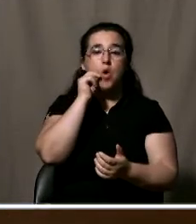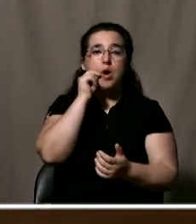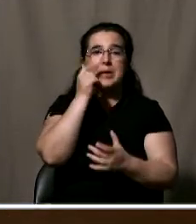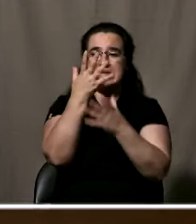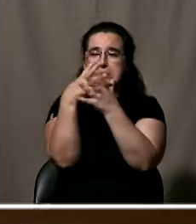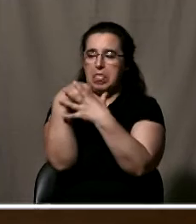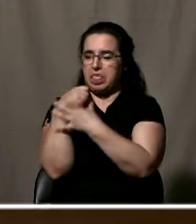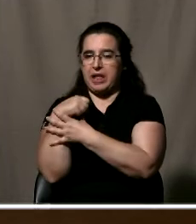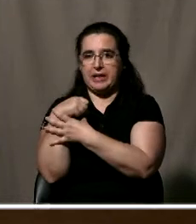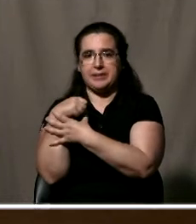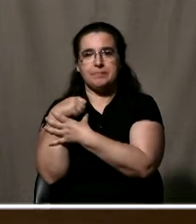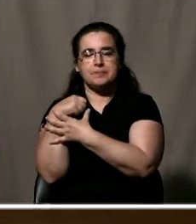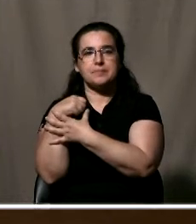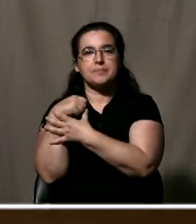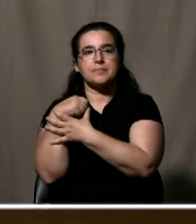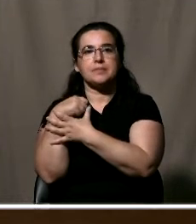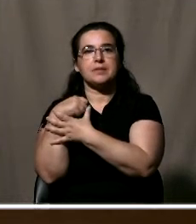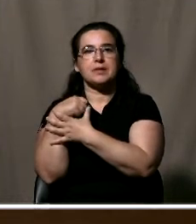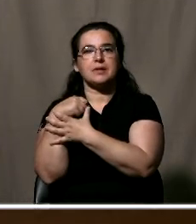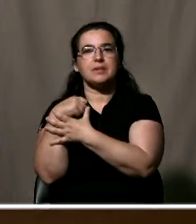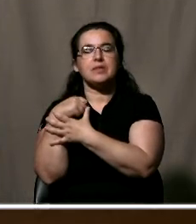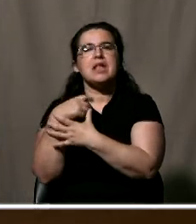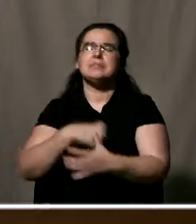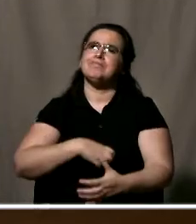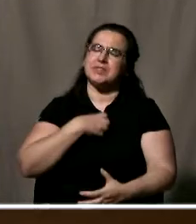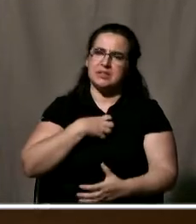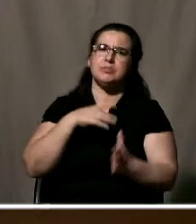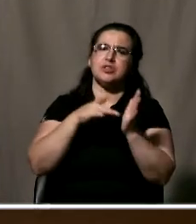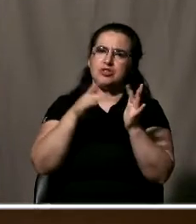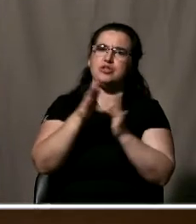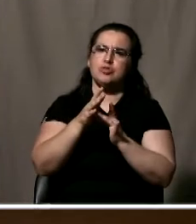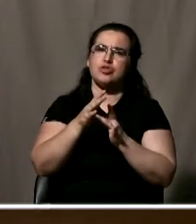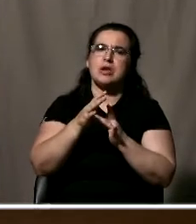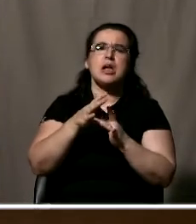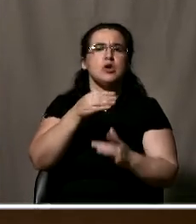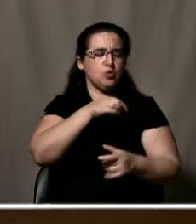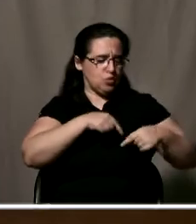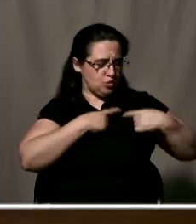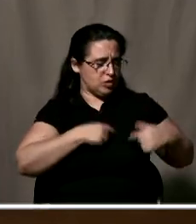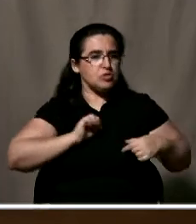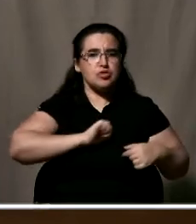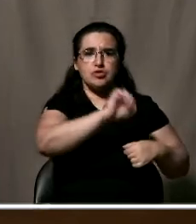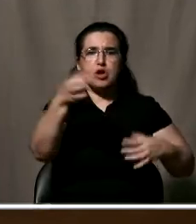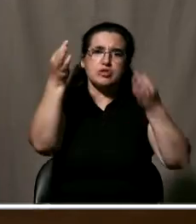mão mirrada, we sense that Jesus can heal our hearts. Nós sentimos que Jesus também pode curar os nossos corações. When we see Jesus, quando vemos como Jesus